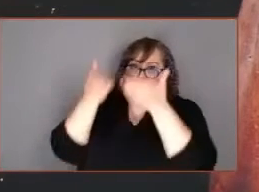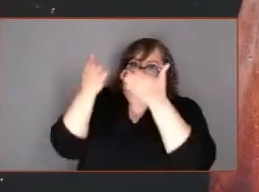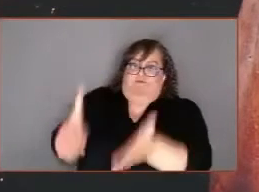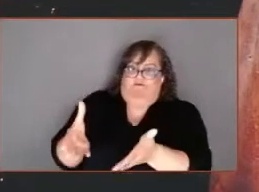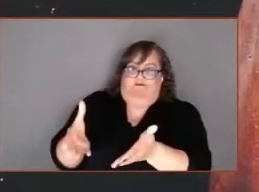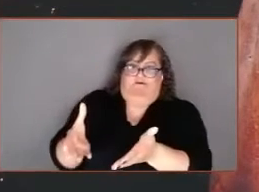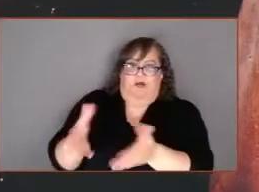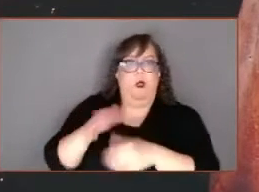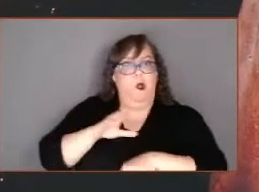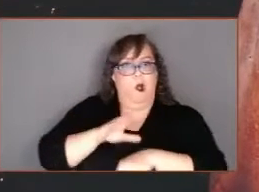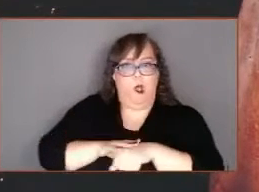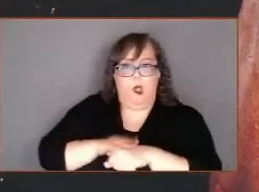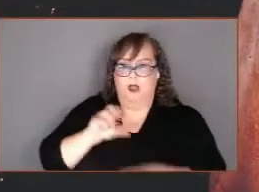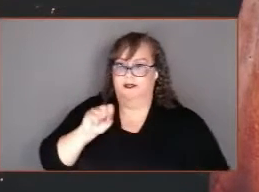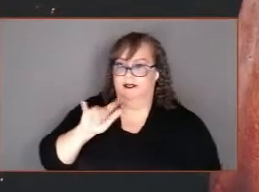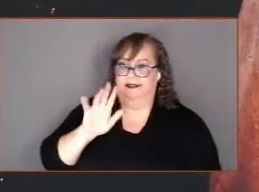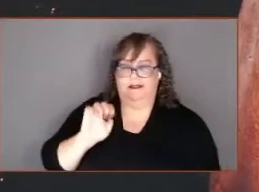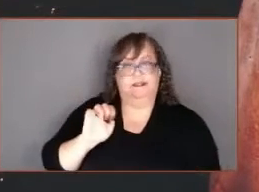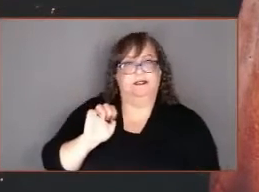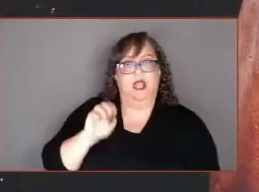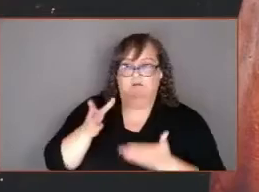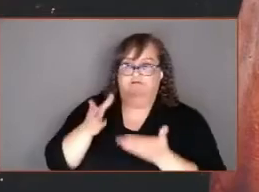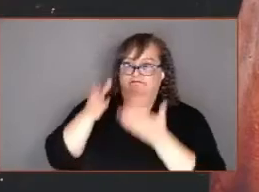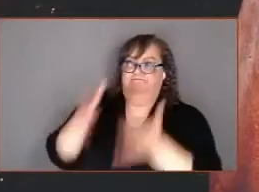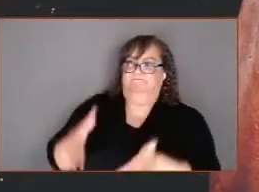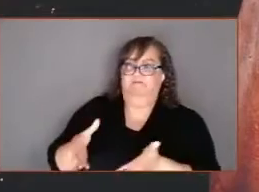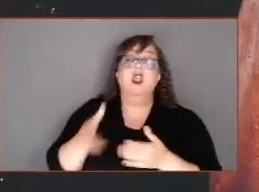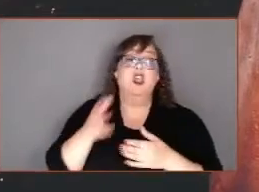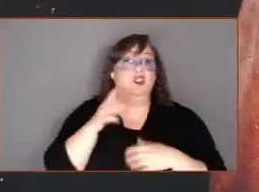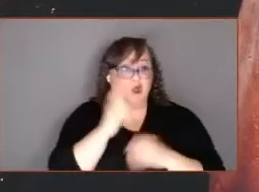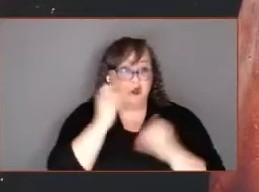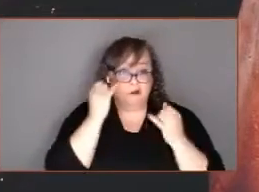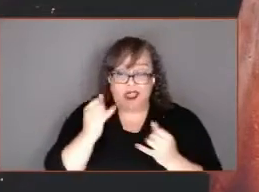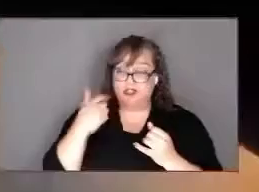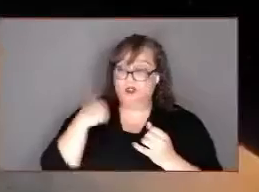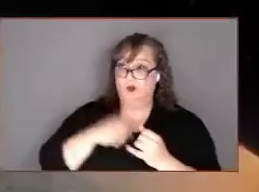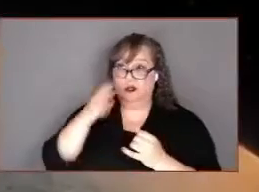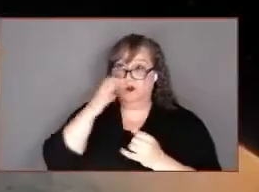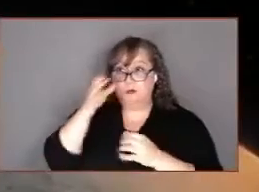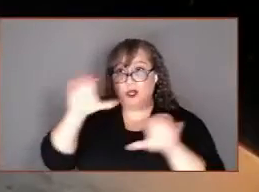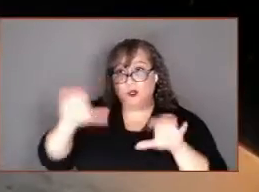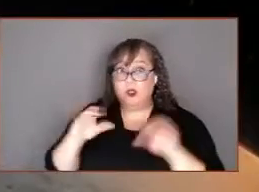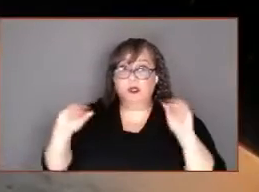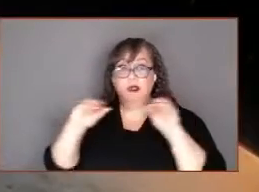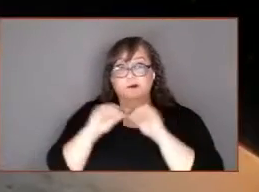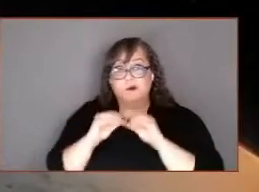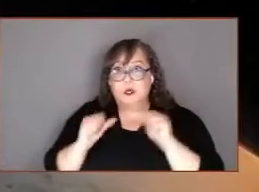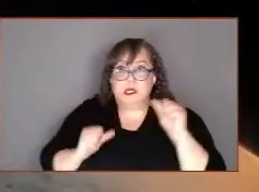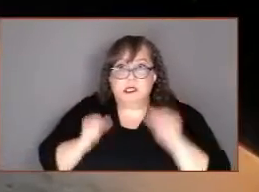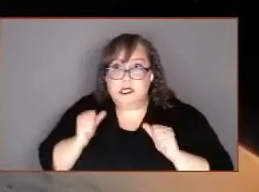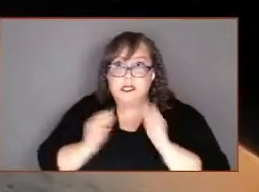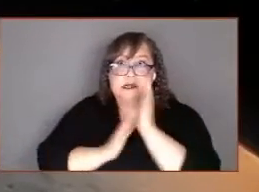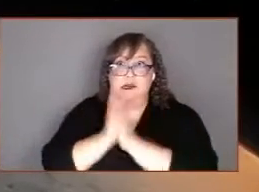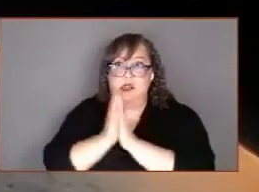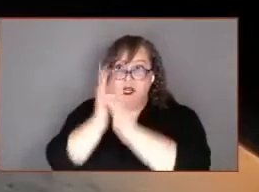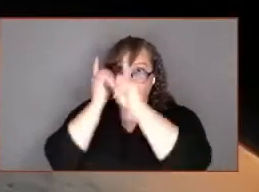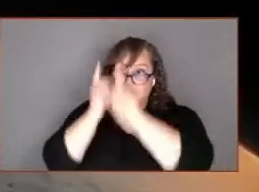we're going to be doing these more ambitious missions, we're going to be needing more and more of everything, propellant,